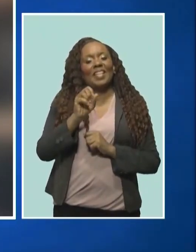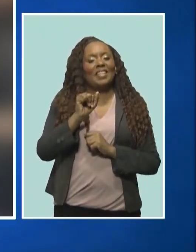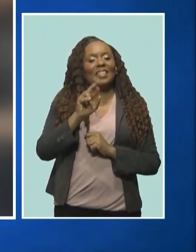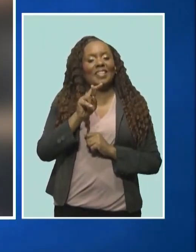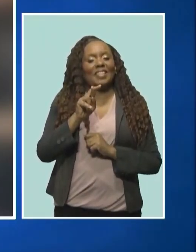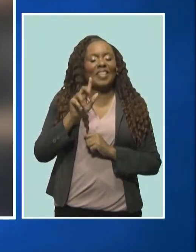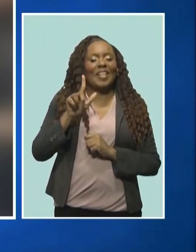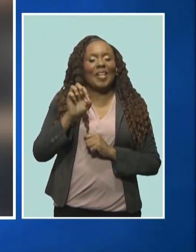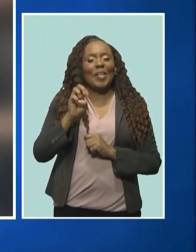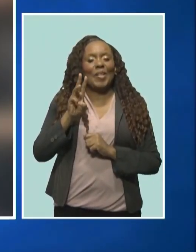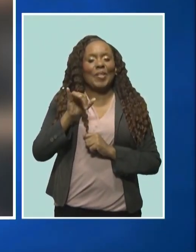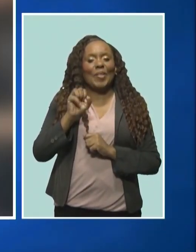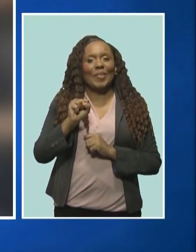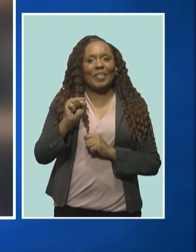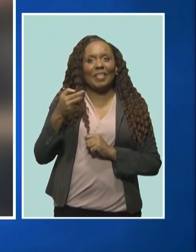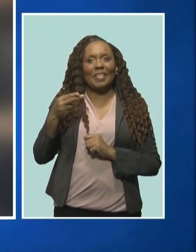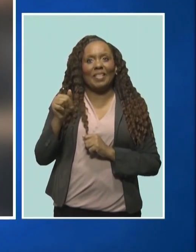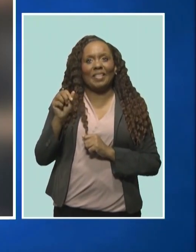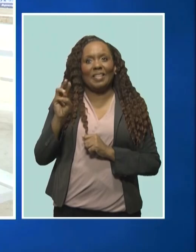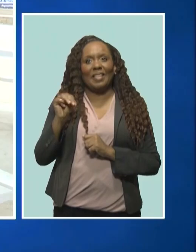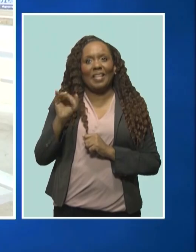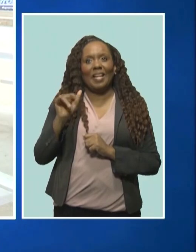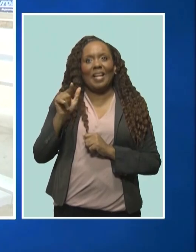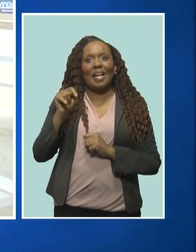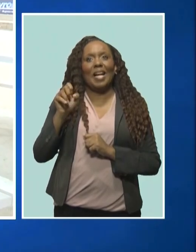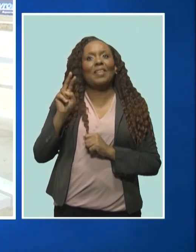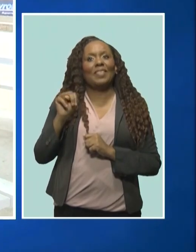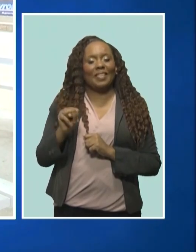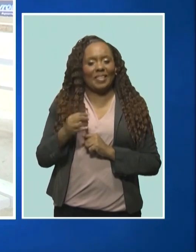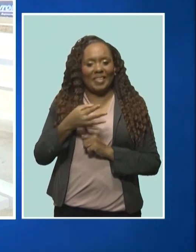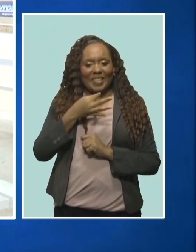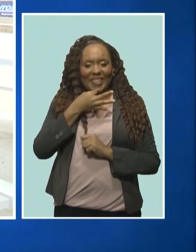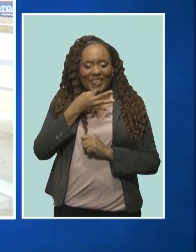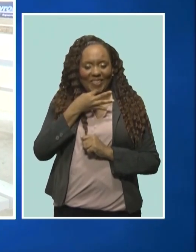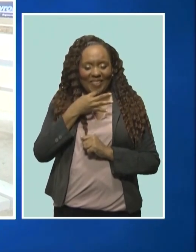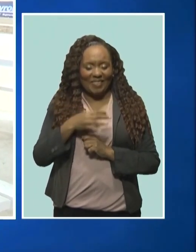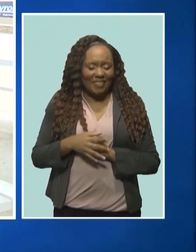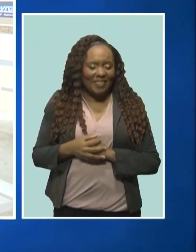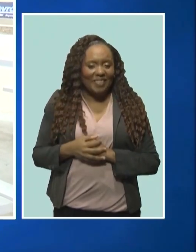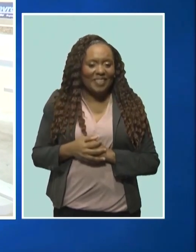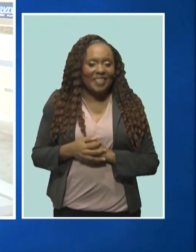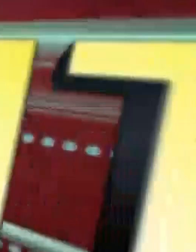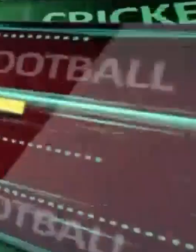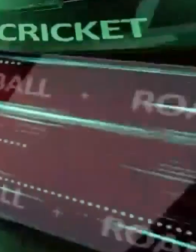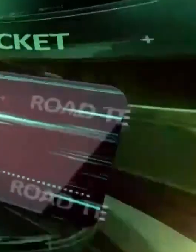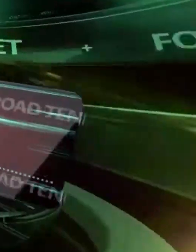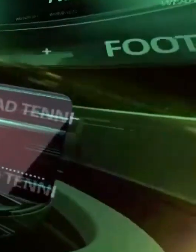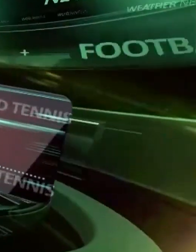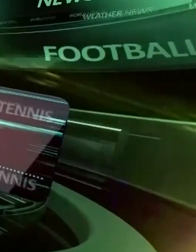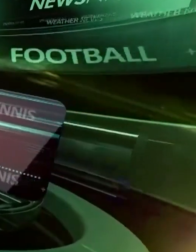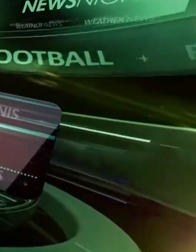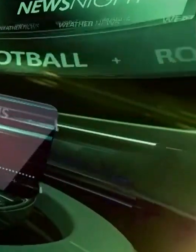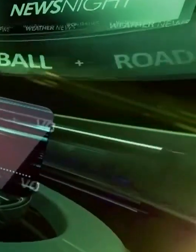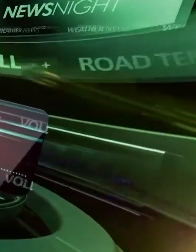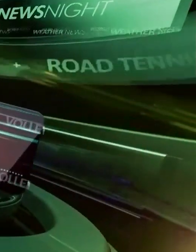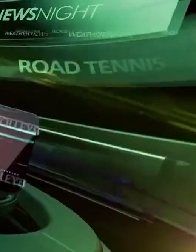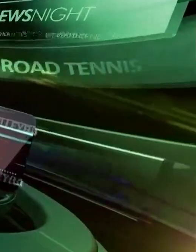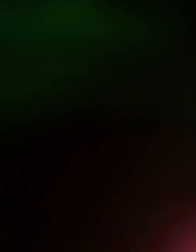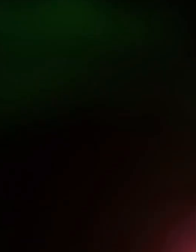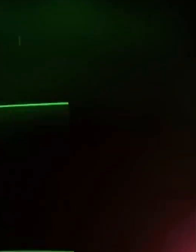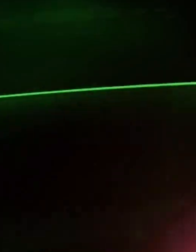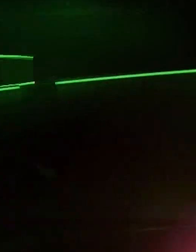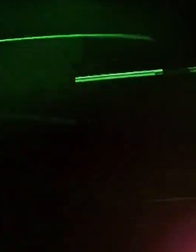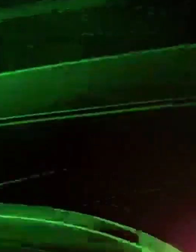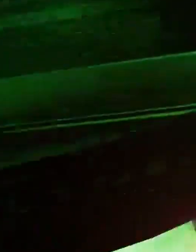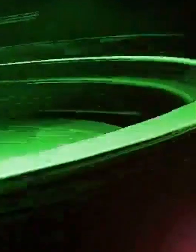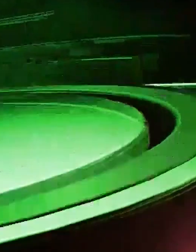Hamilton at the British Grand Prix. Rachel Agard, CBC News. Sports Night, brought to